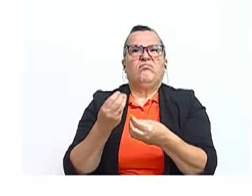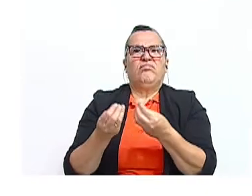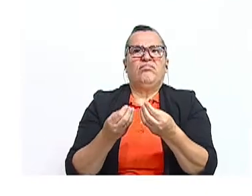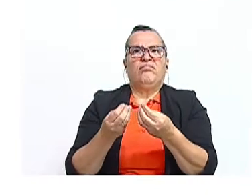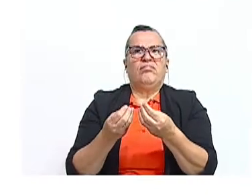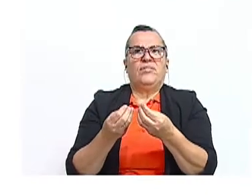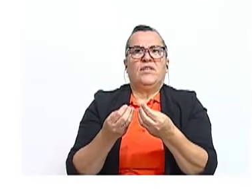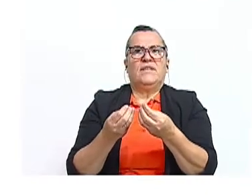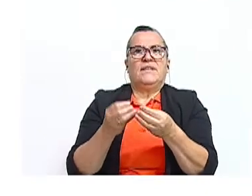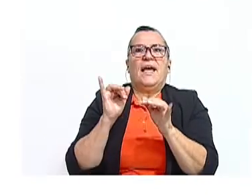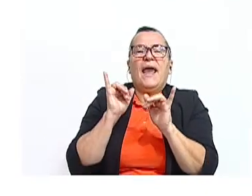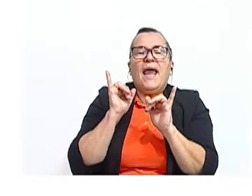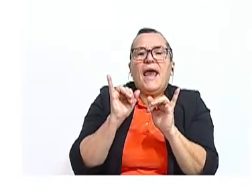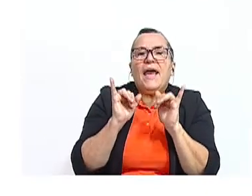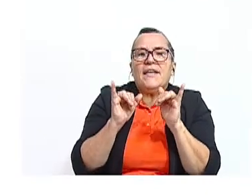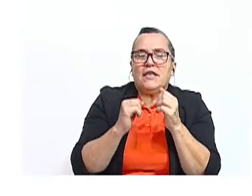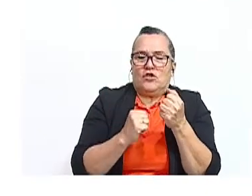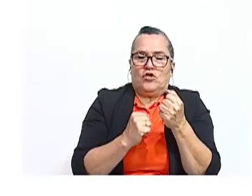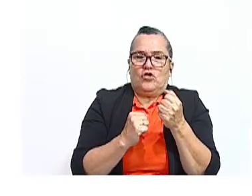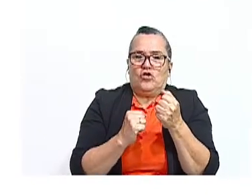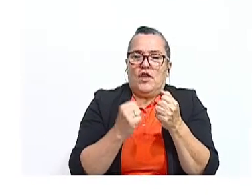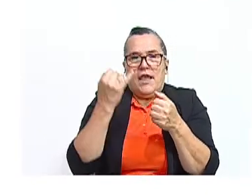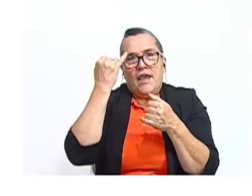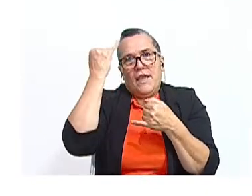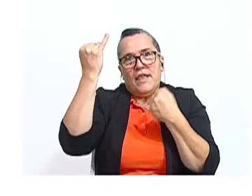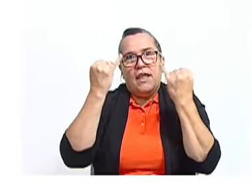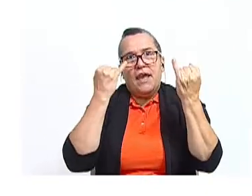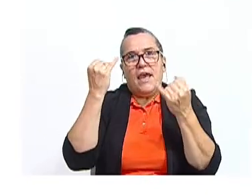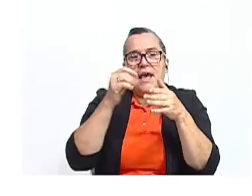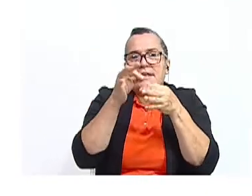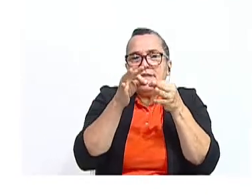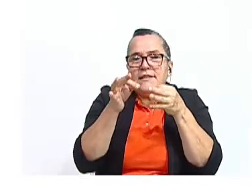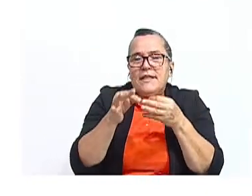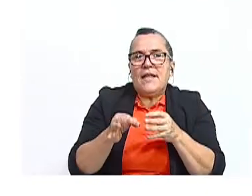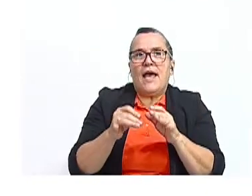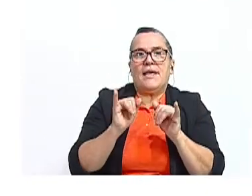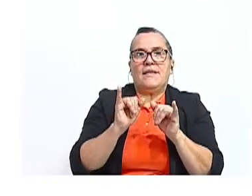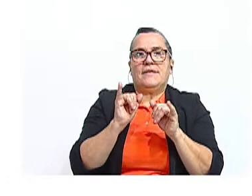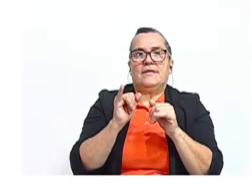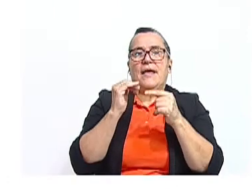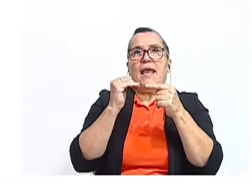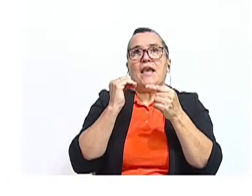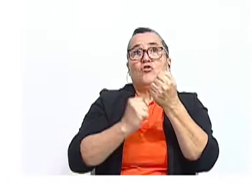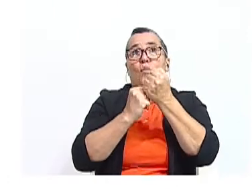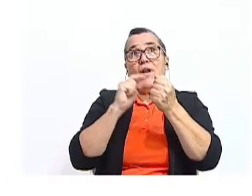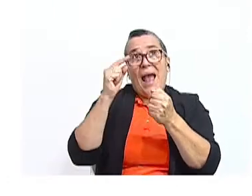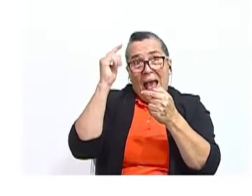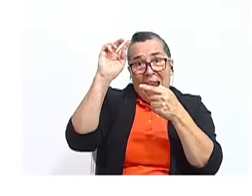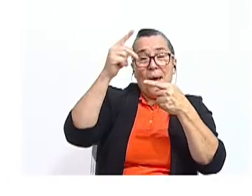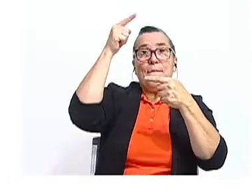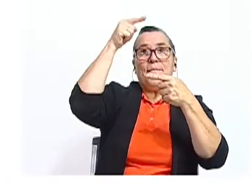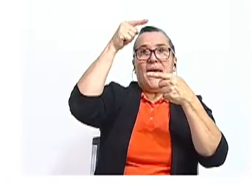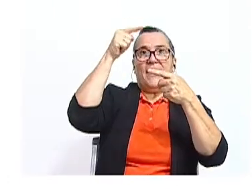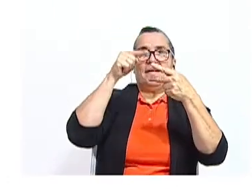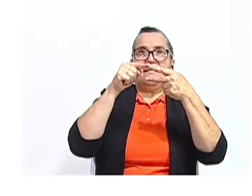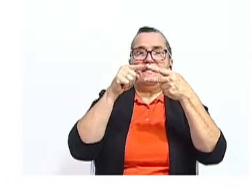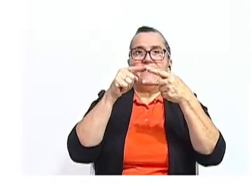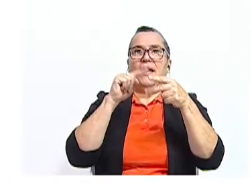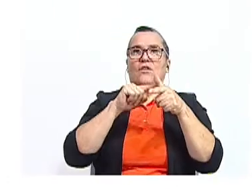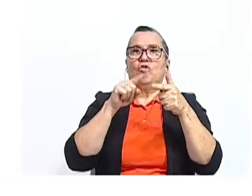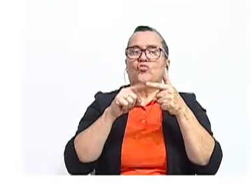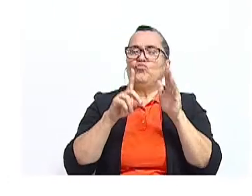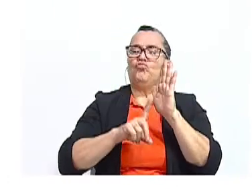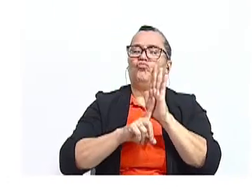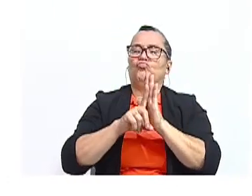the sentences that support or give details of the main idea in the topic sentence. So you are going to